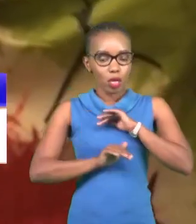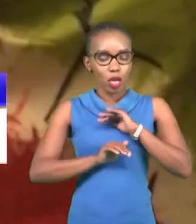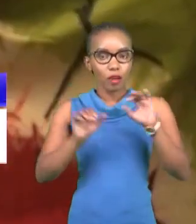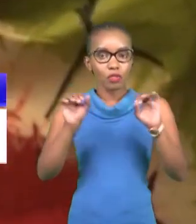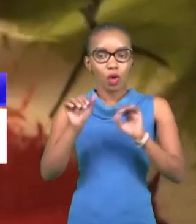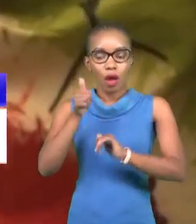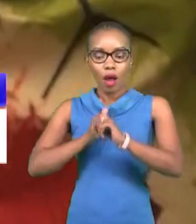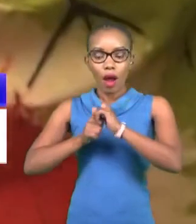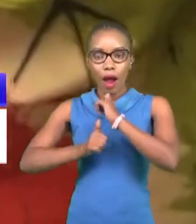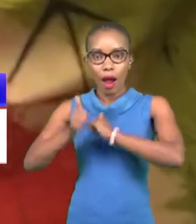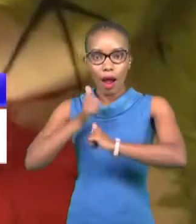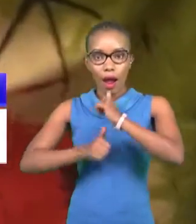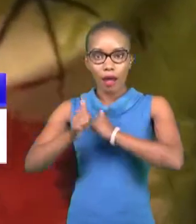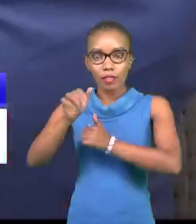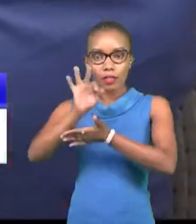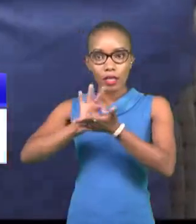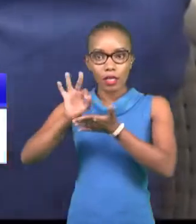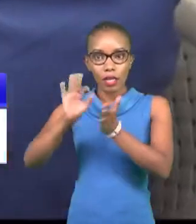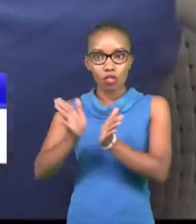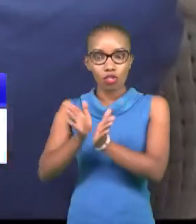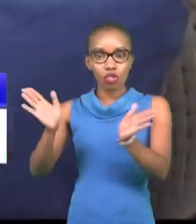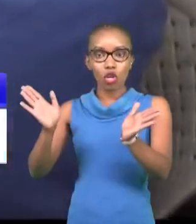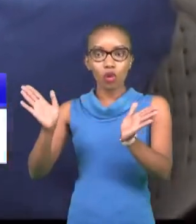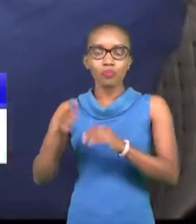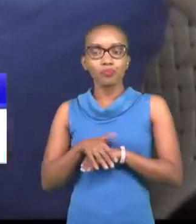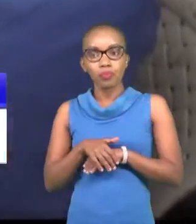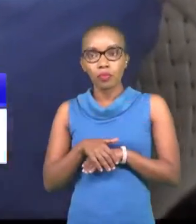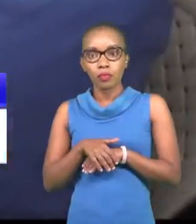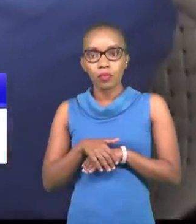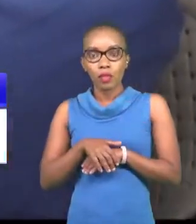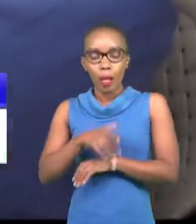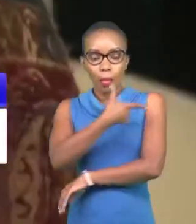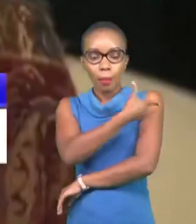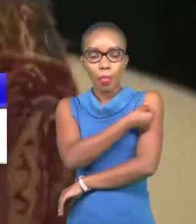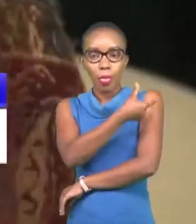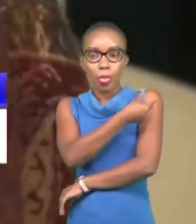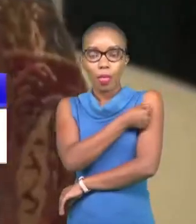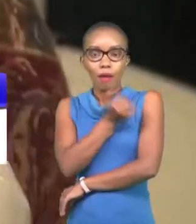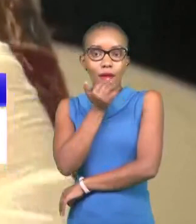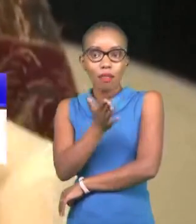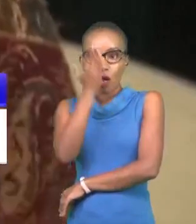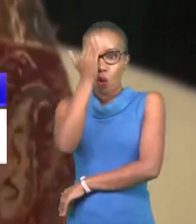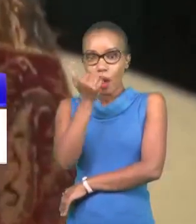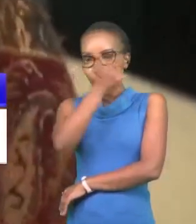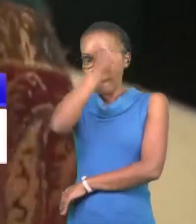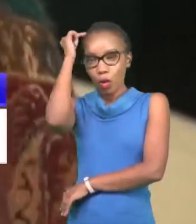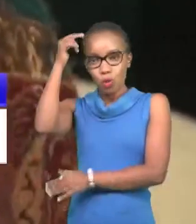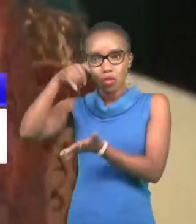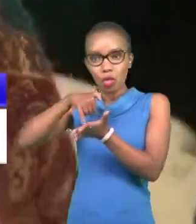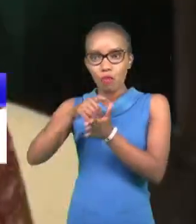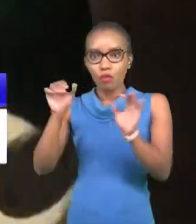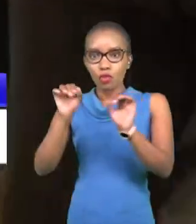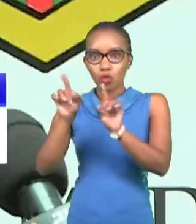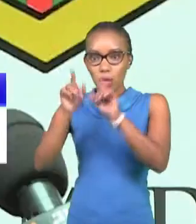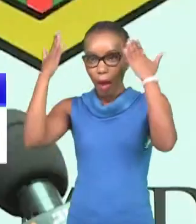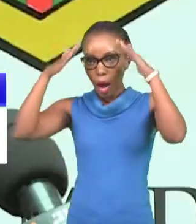Secretary General KMPDU Chibanzi Machonda says there has been low uptake in the vaccine rollout due to the non-involvement and awareness among the health